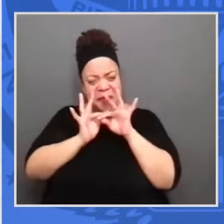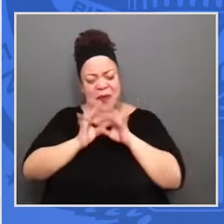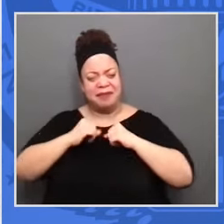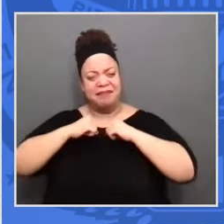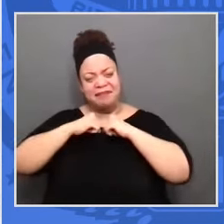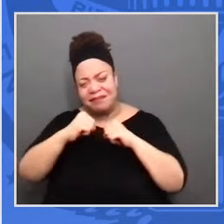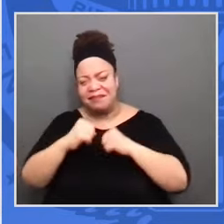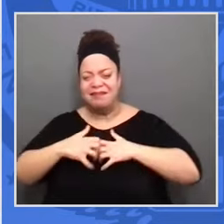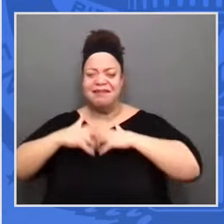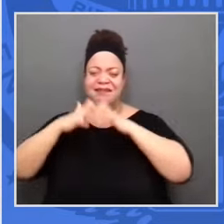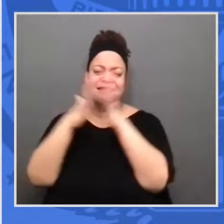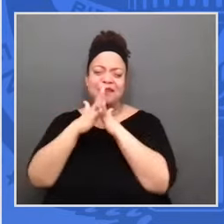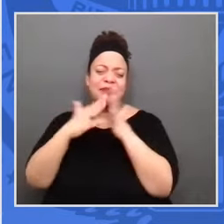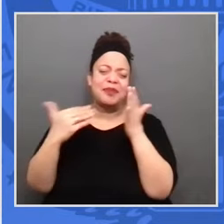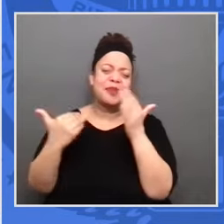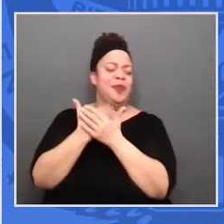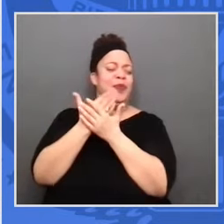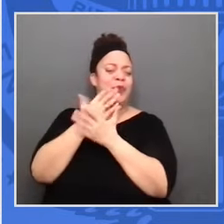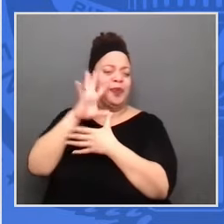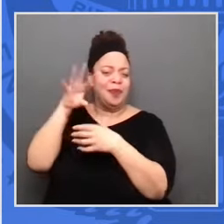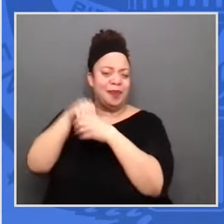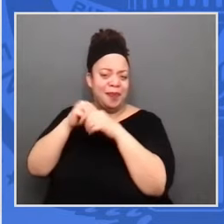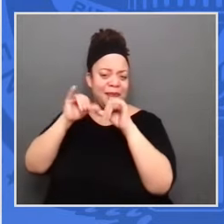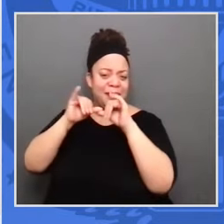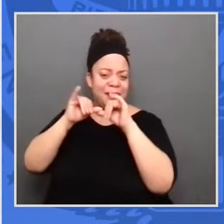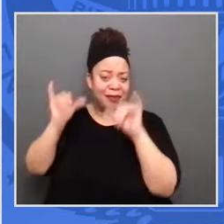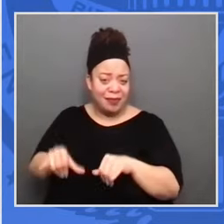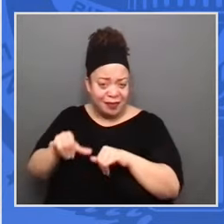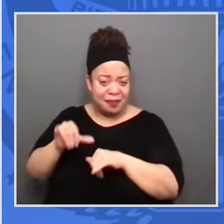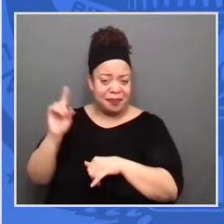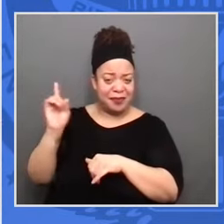do solemnly swear that I will faithfully execute